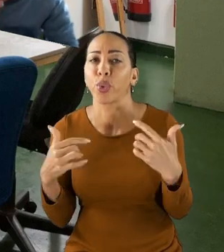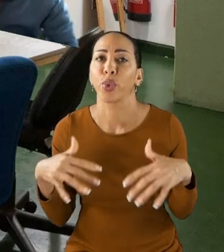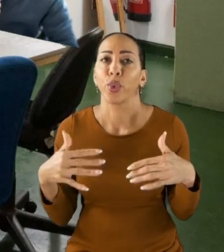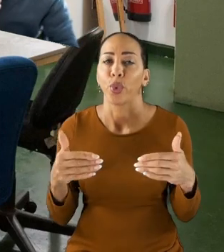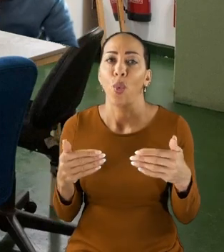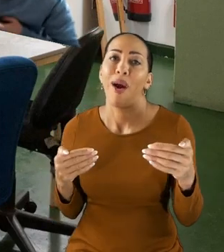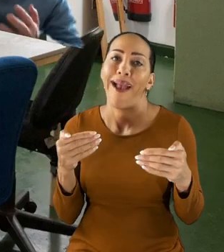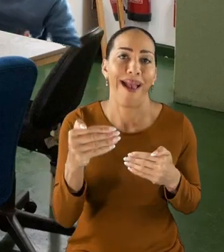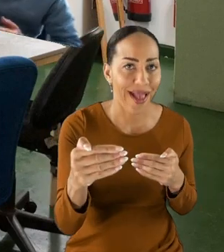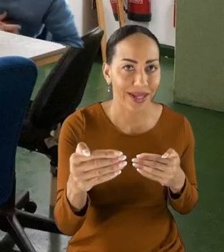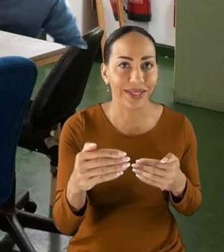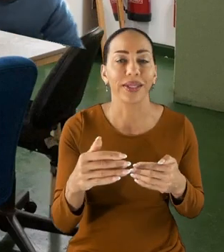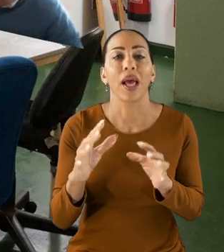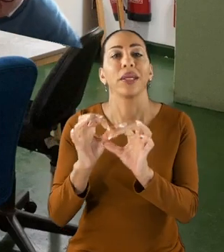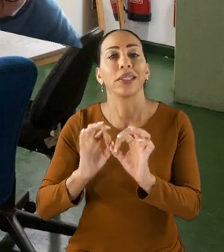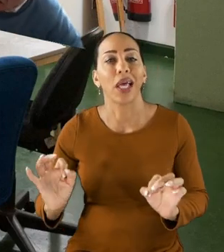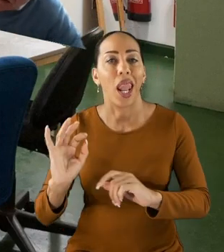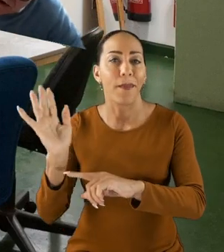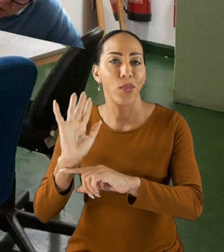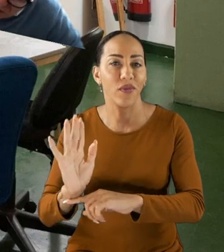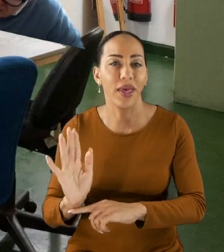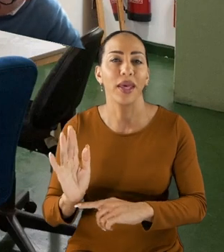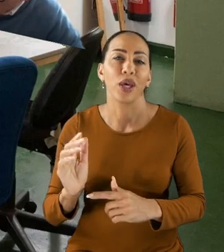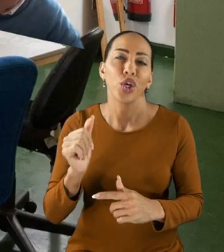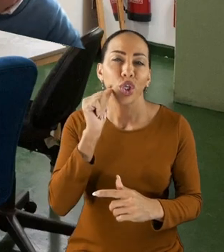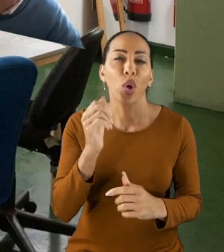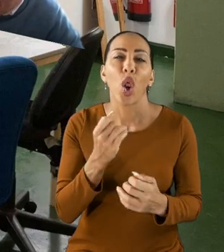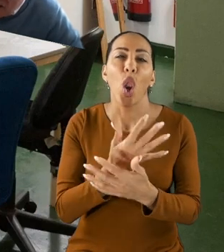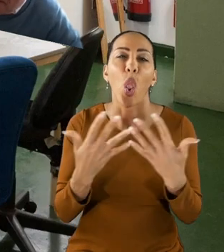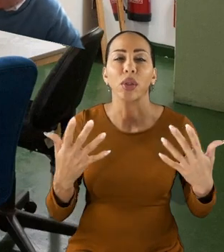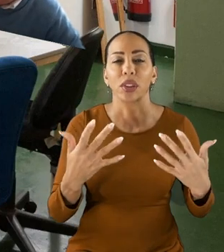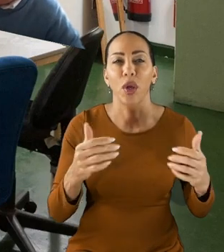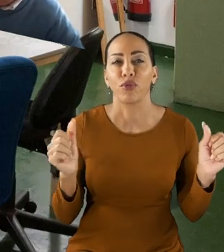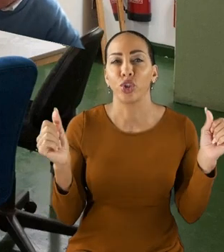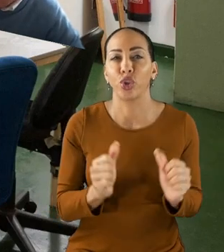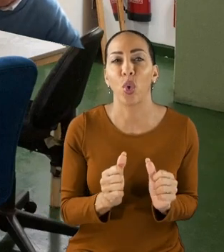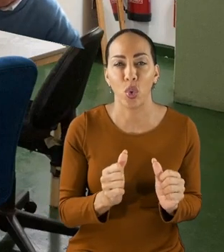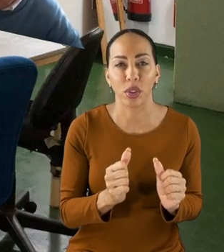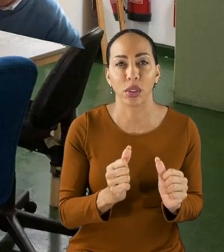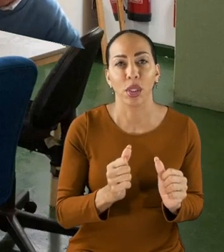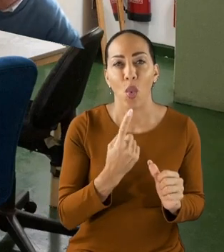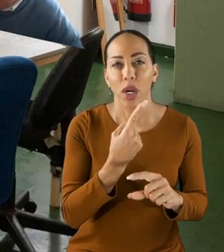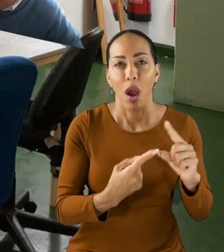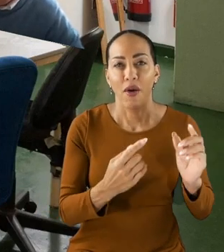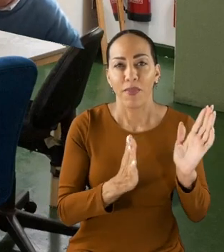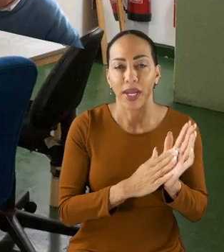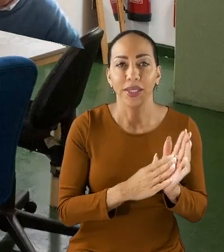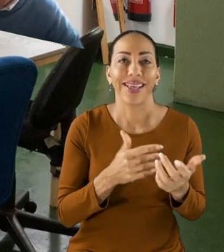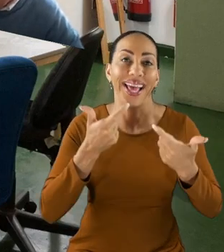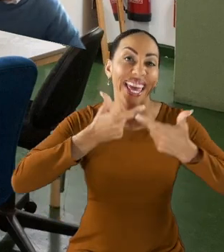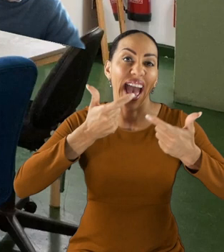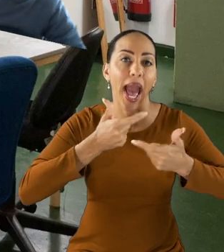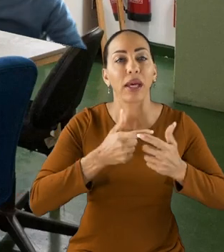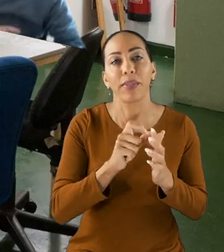built, but because it was a silent movie, so you got lots of one reelers that lasted just a minute and a half, where the gag was to have a